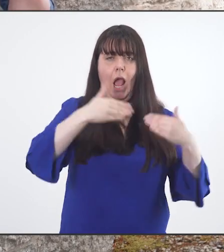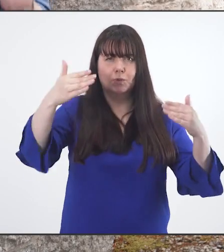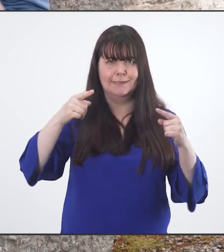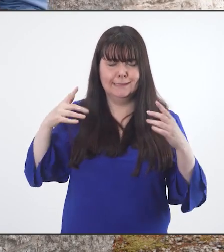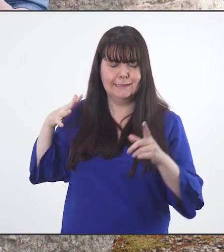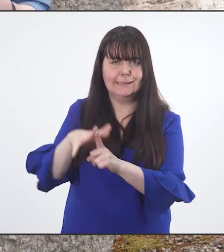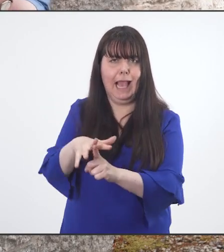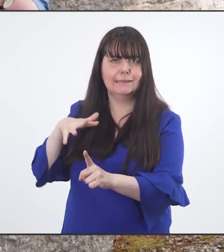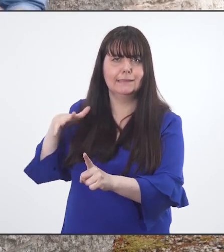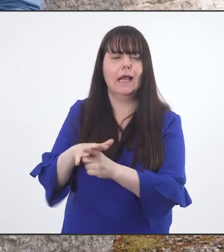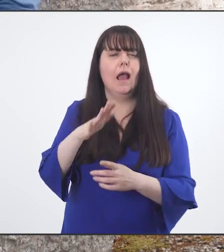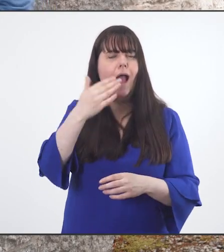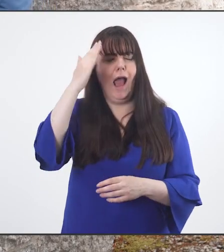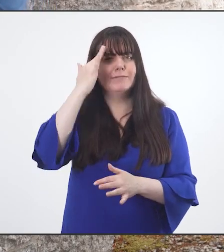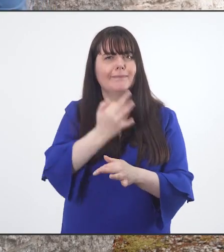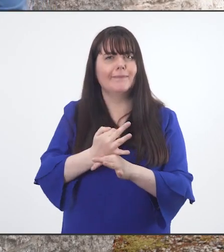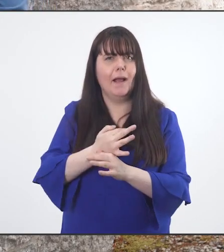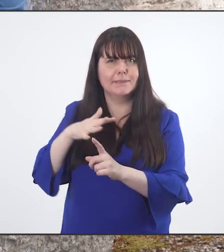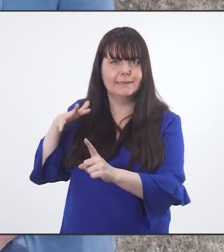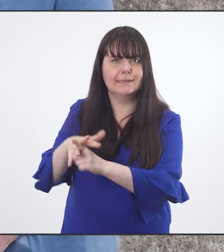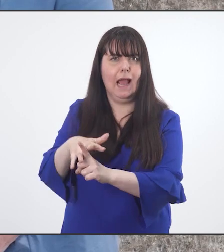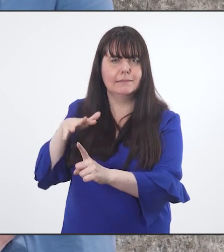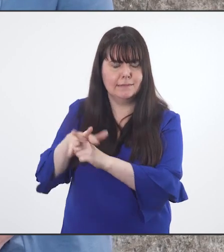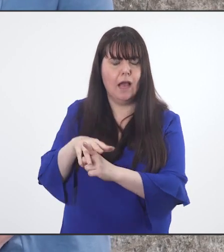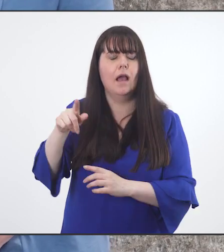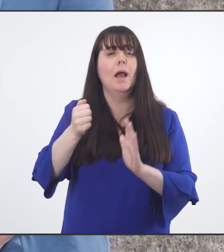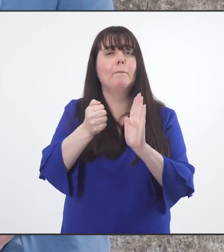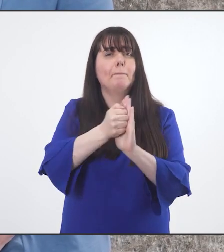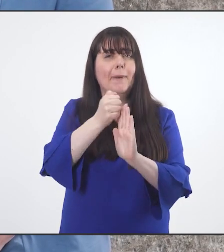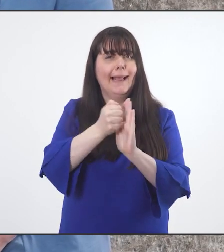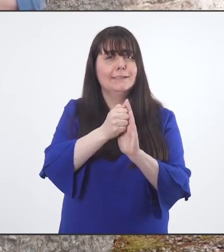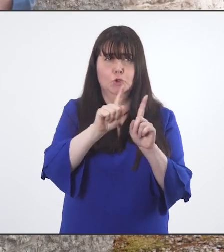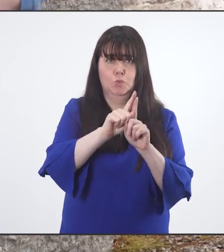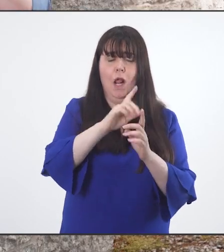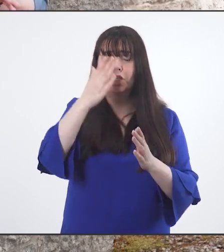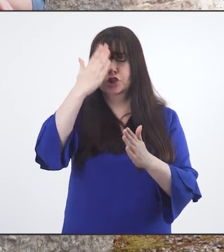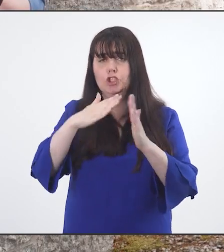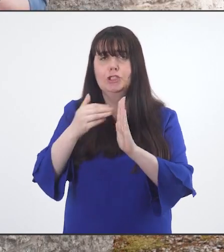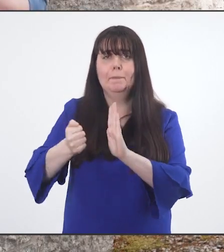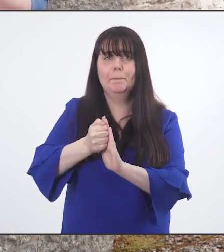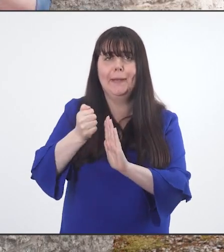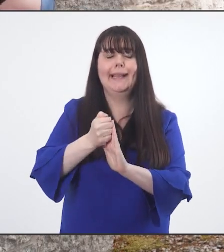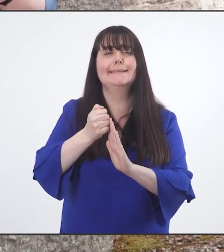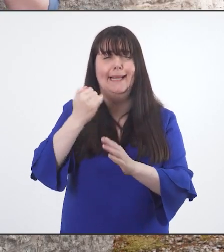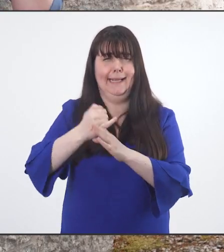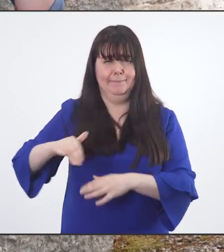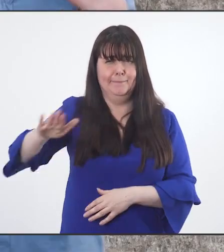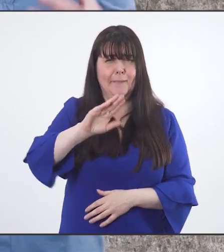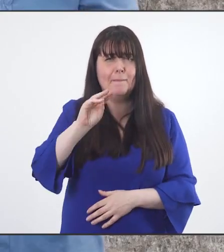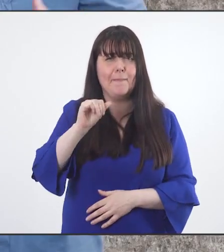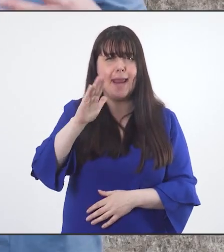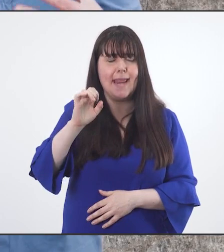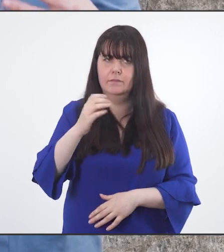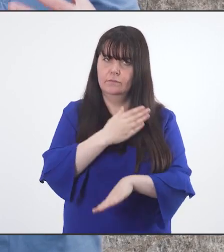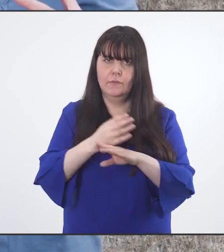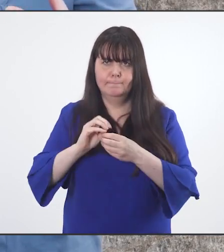Pale was becoming increasingly vulnerable to attack from Gaelic families outside of the area. And so